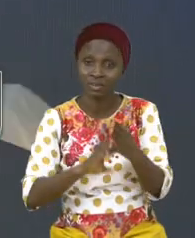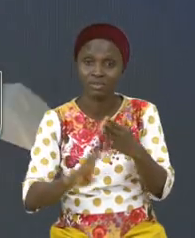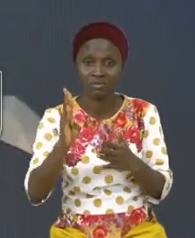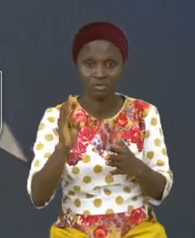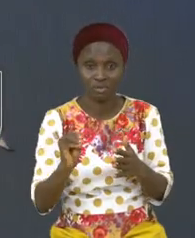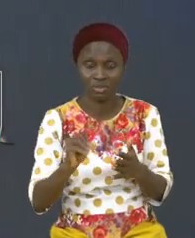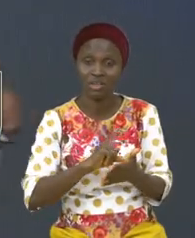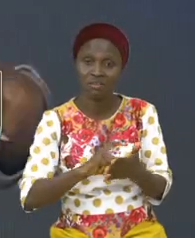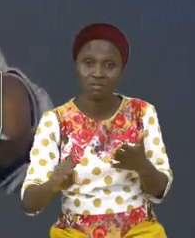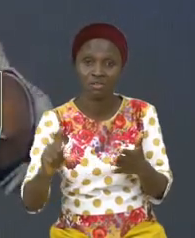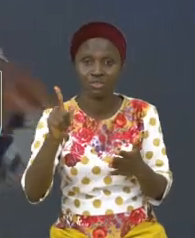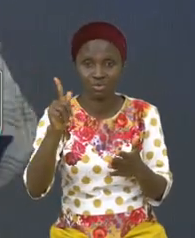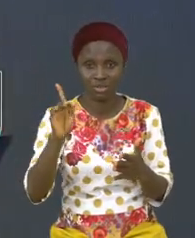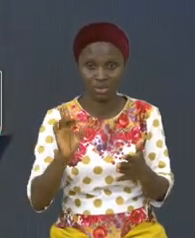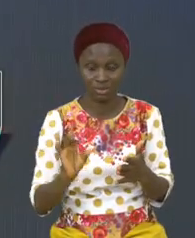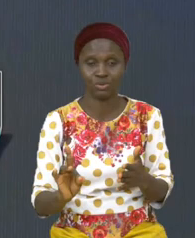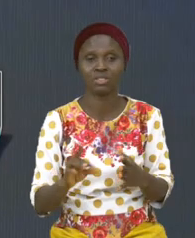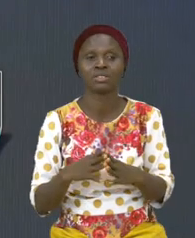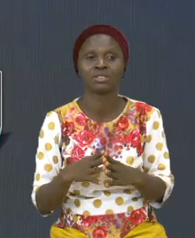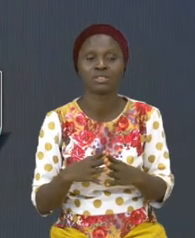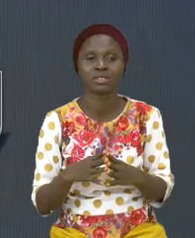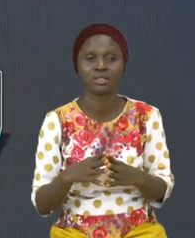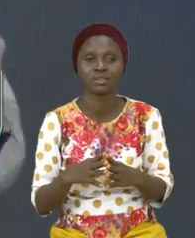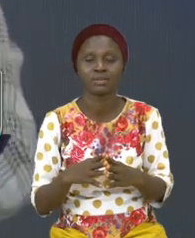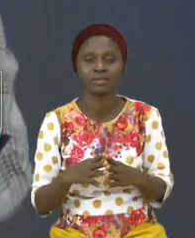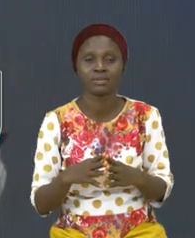40. Reading from verse